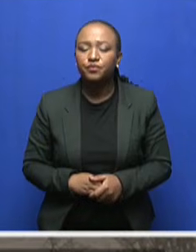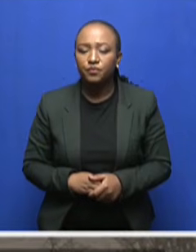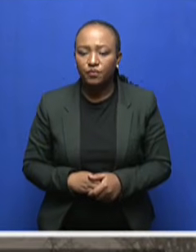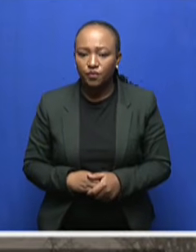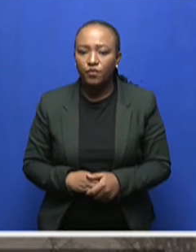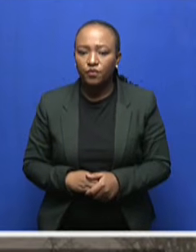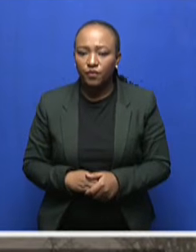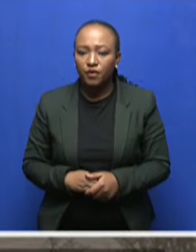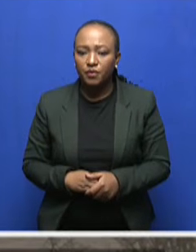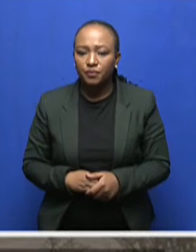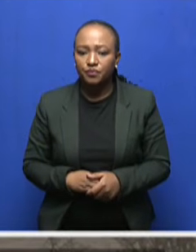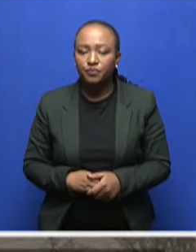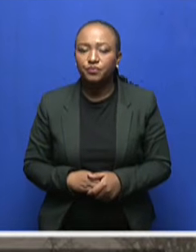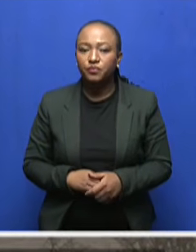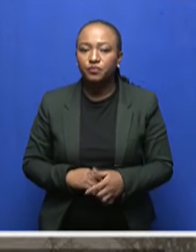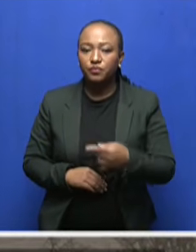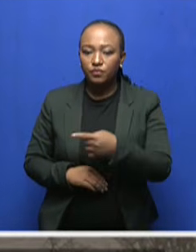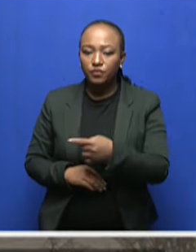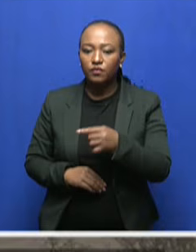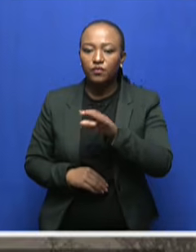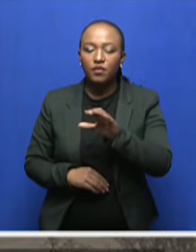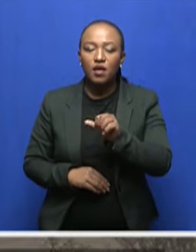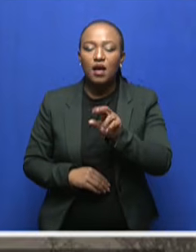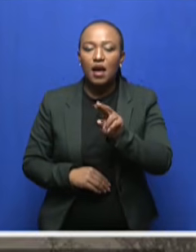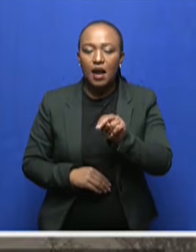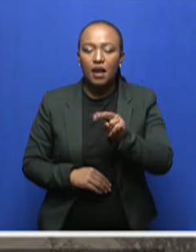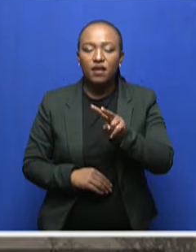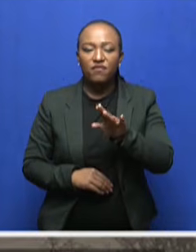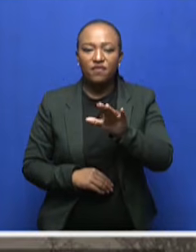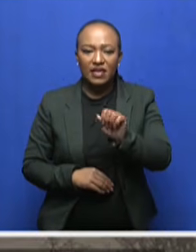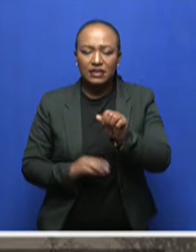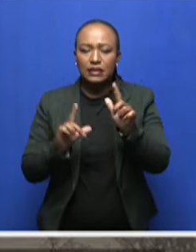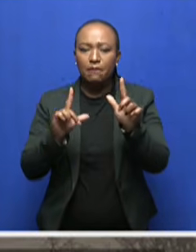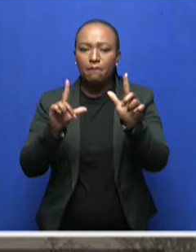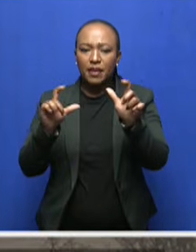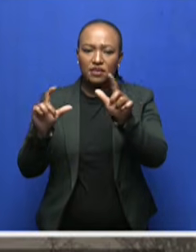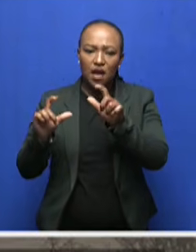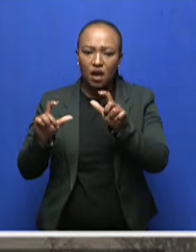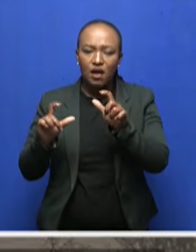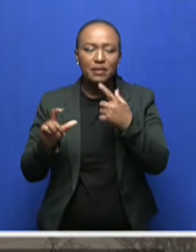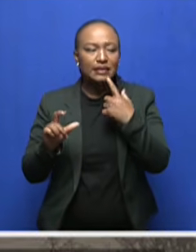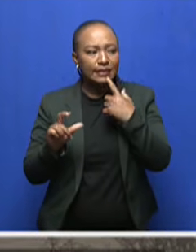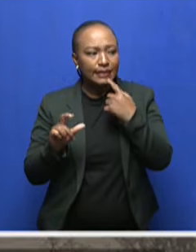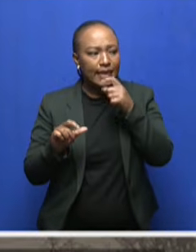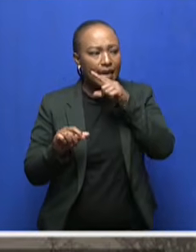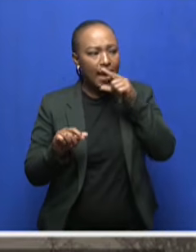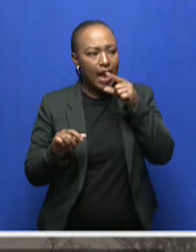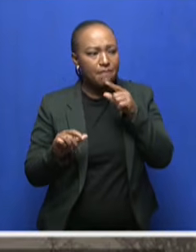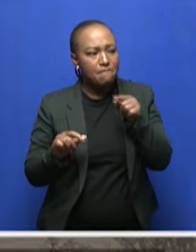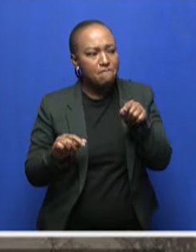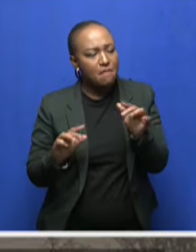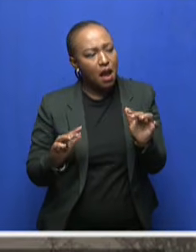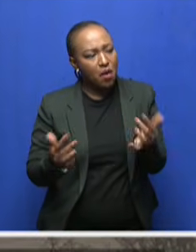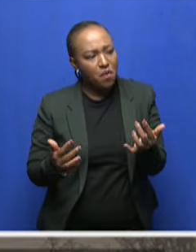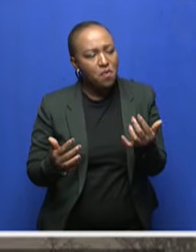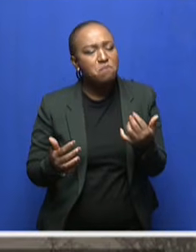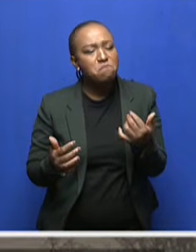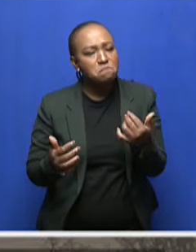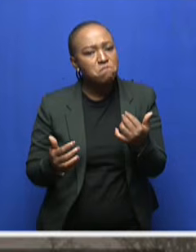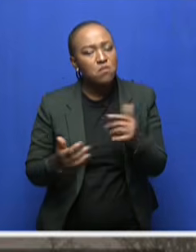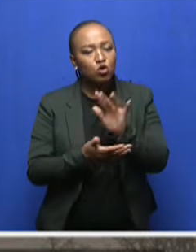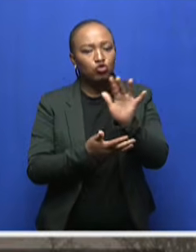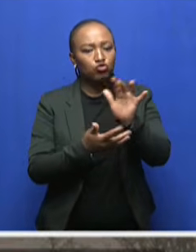100%. So I think Story in Canvas, as you're checking, okay, what can I name this? And I think where the story came from is that I realized that